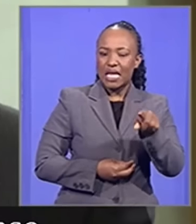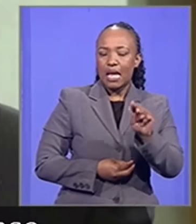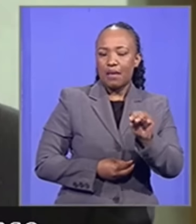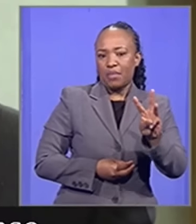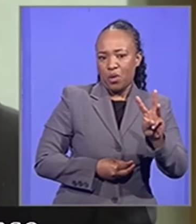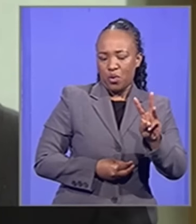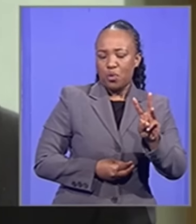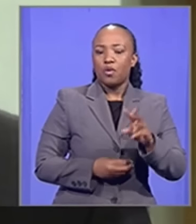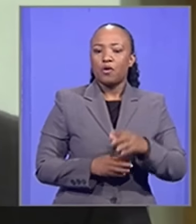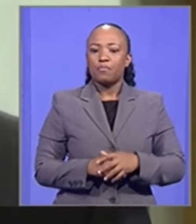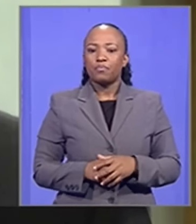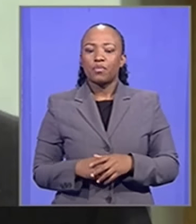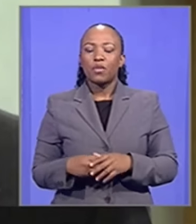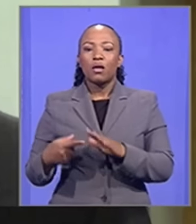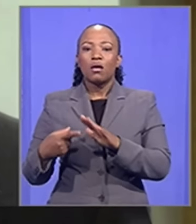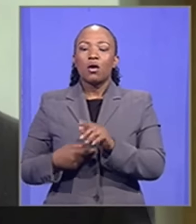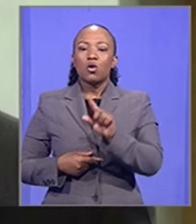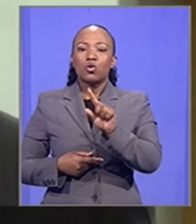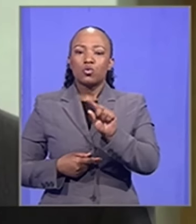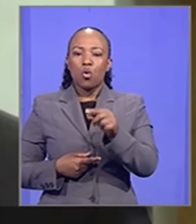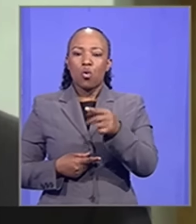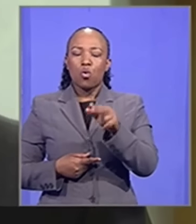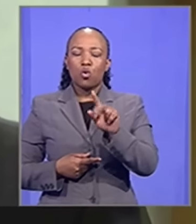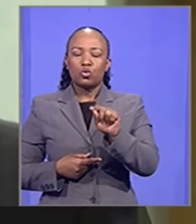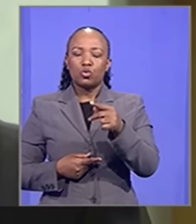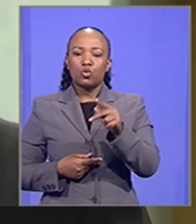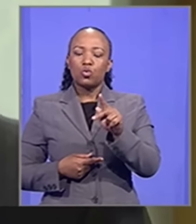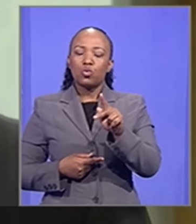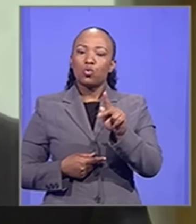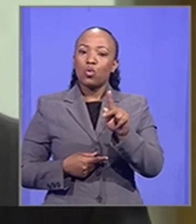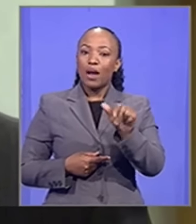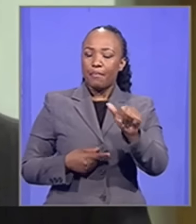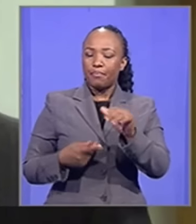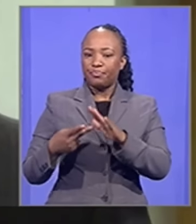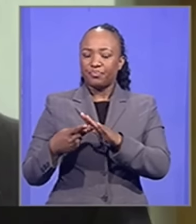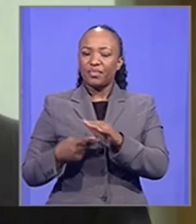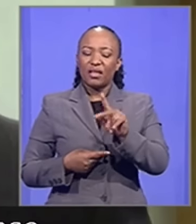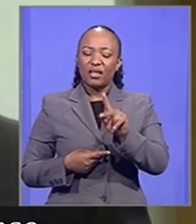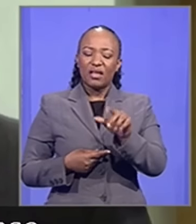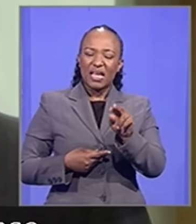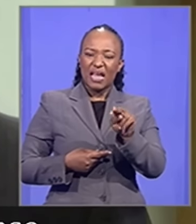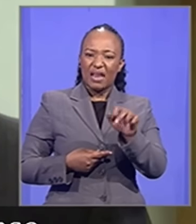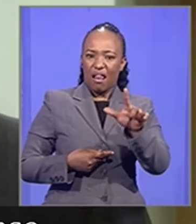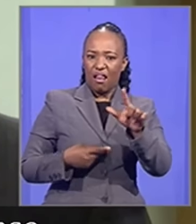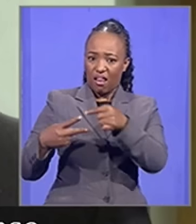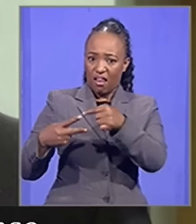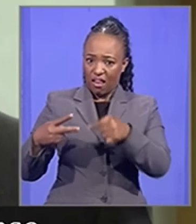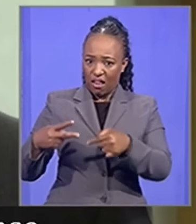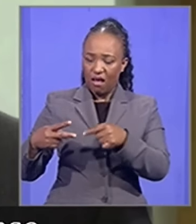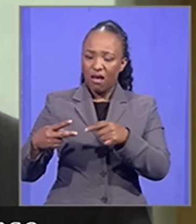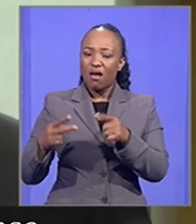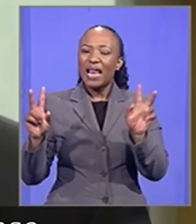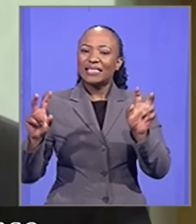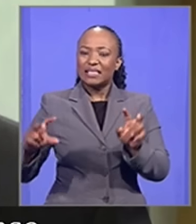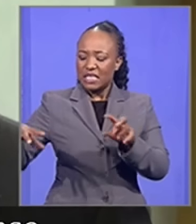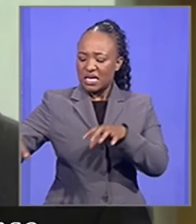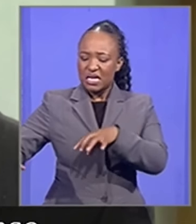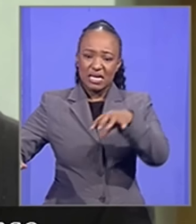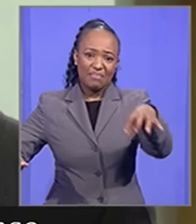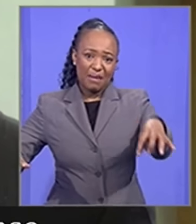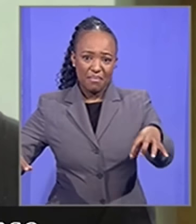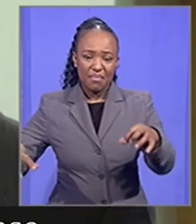Tutuka, Kendall as well as Creel, and I think when you really look at those stations in the last 6 months, they've